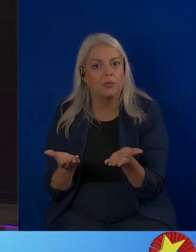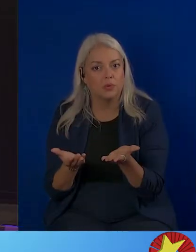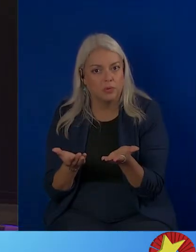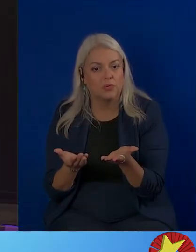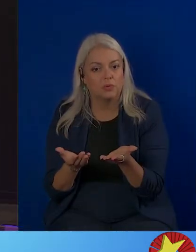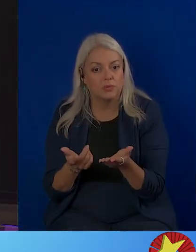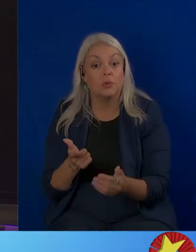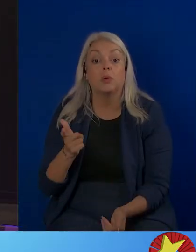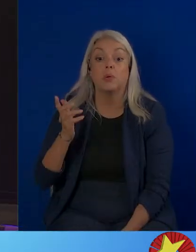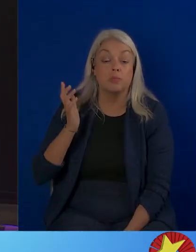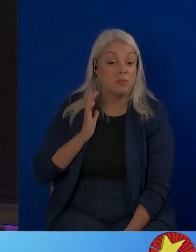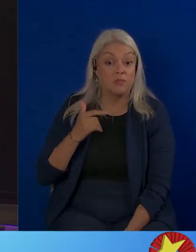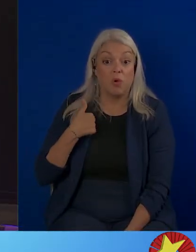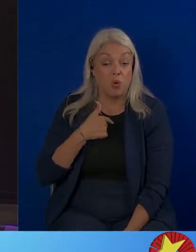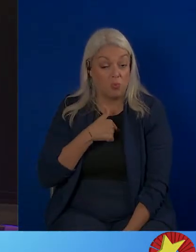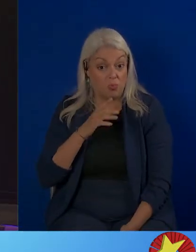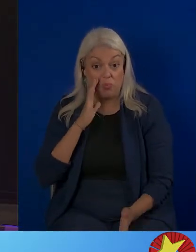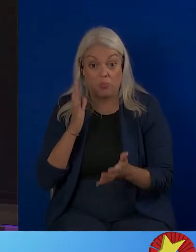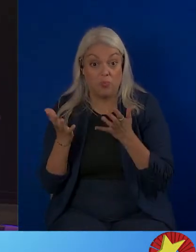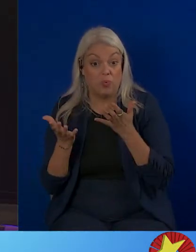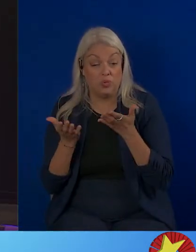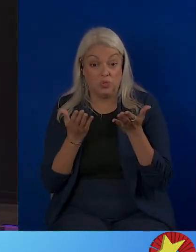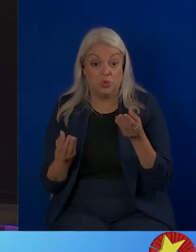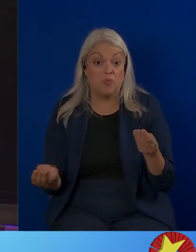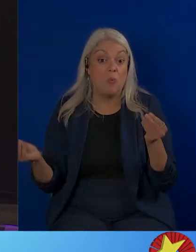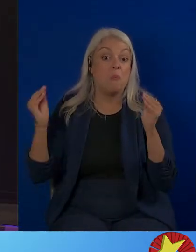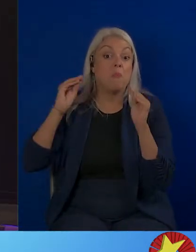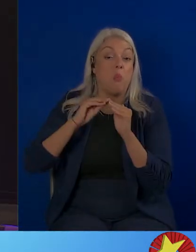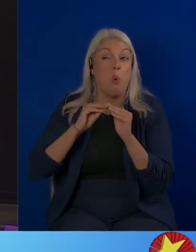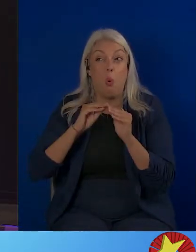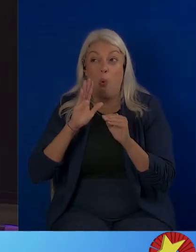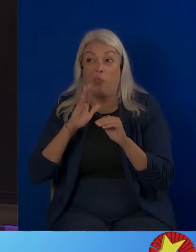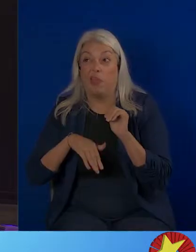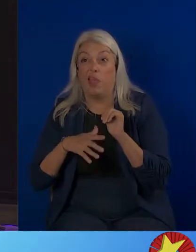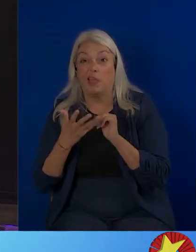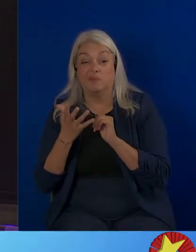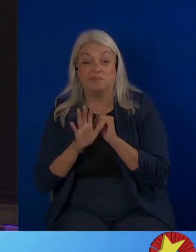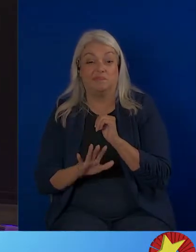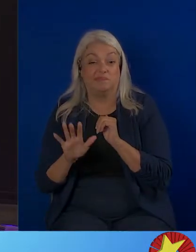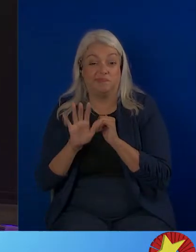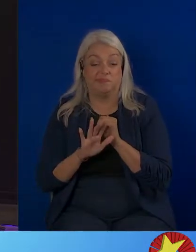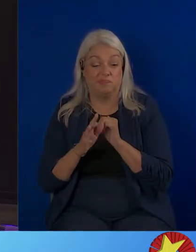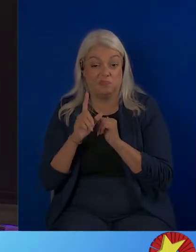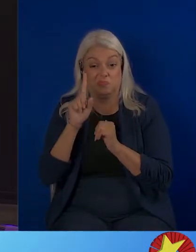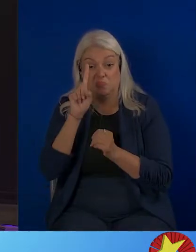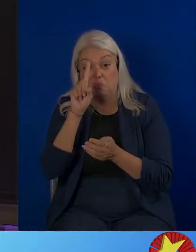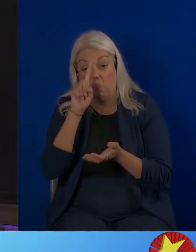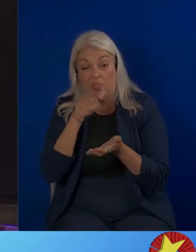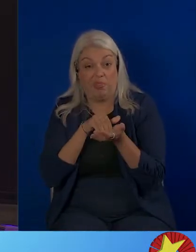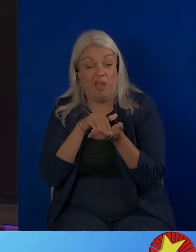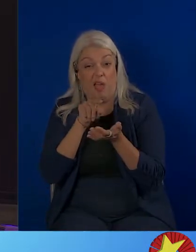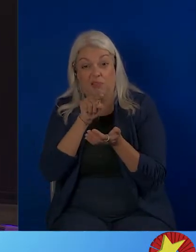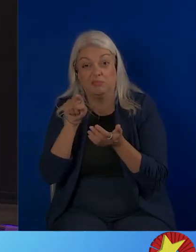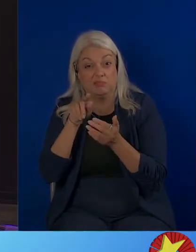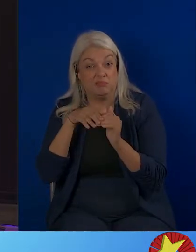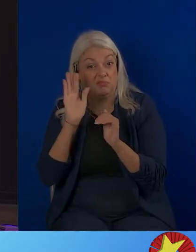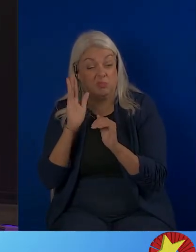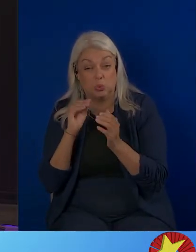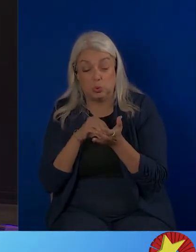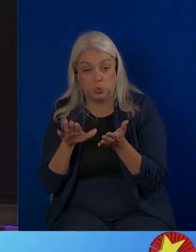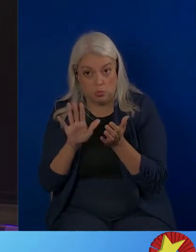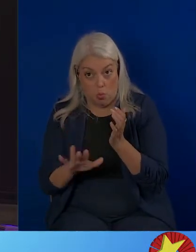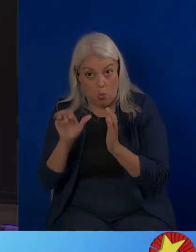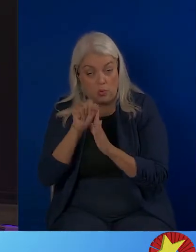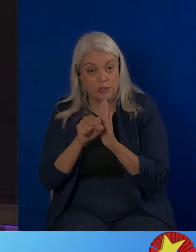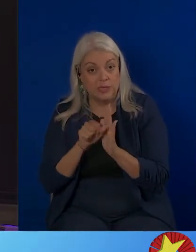decreasing. It used to be that we served, I believe, more than 1,000 students around the